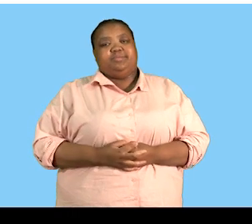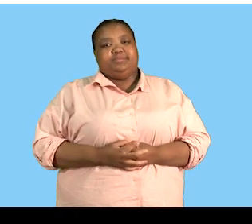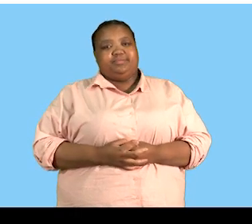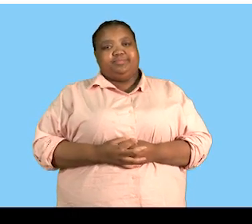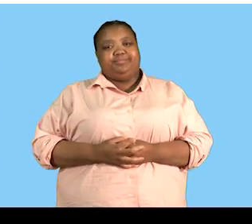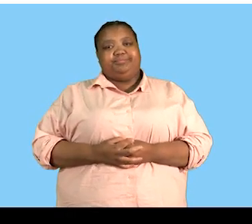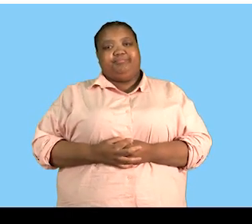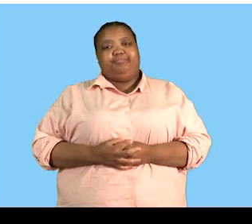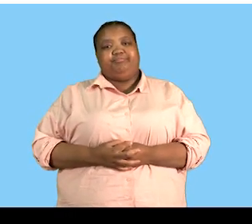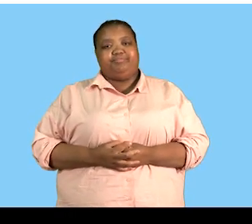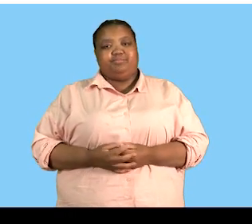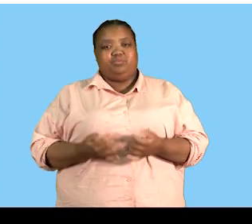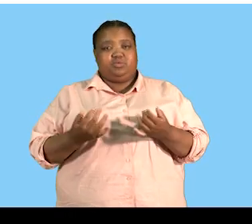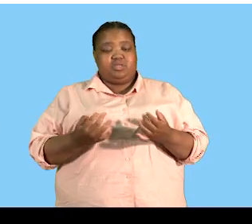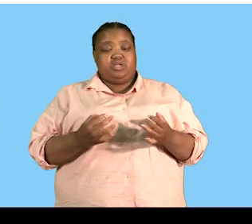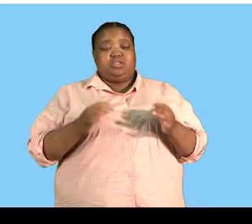to